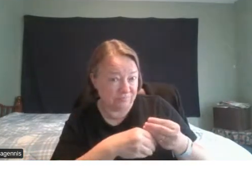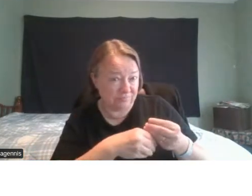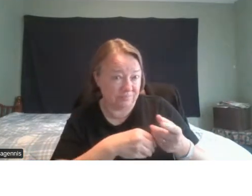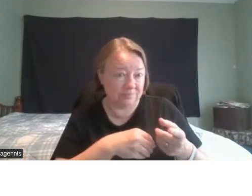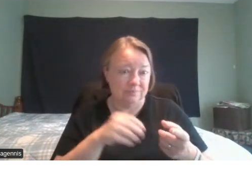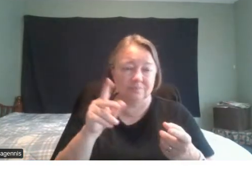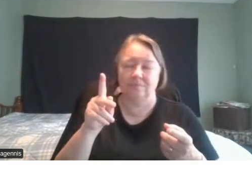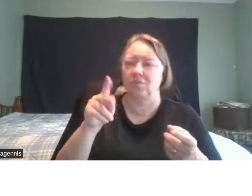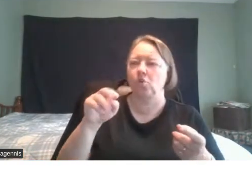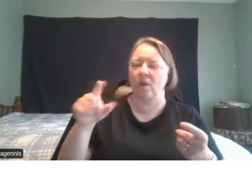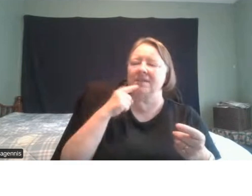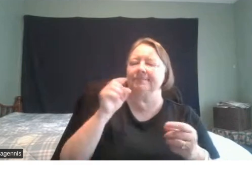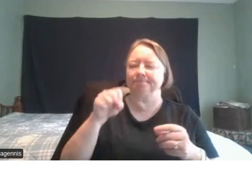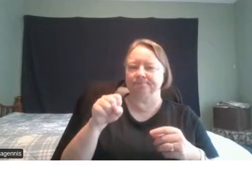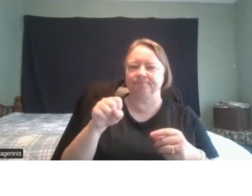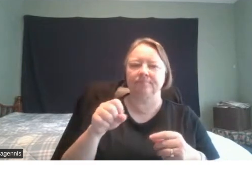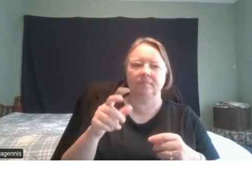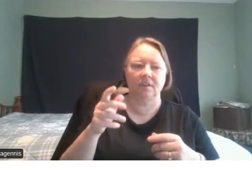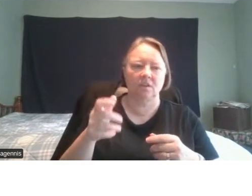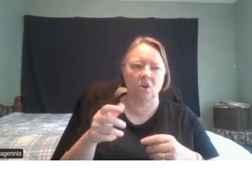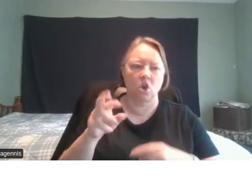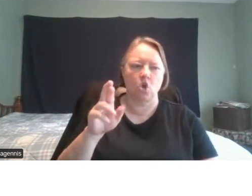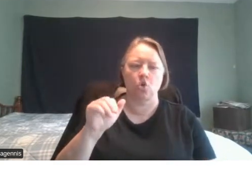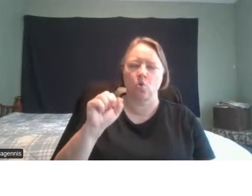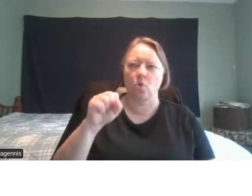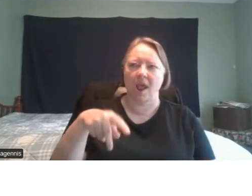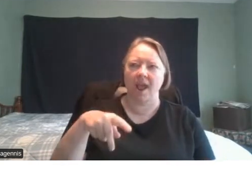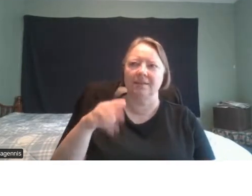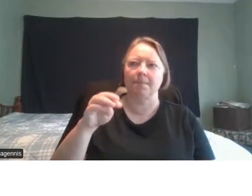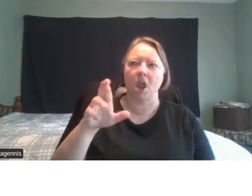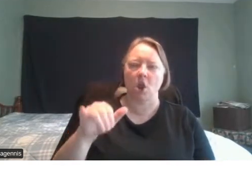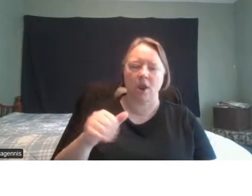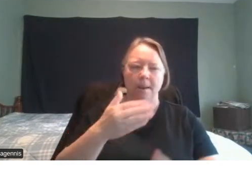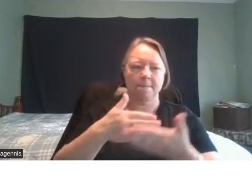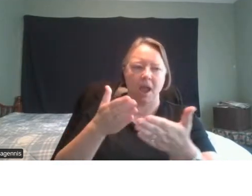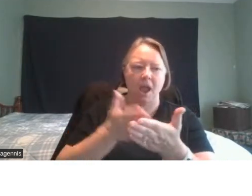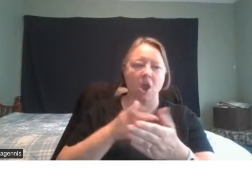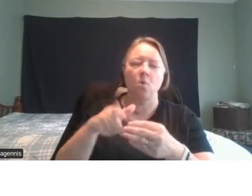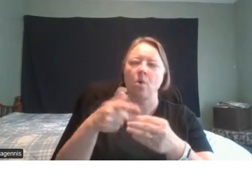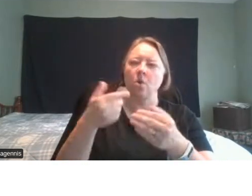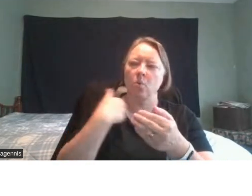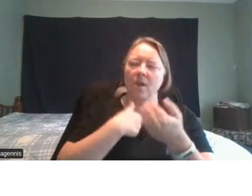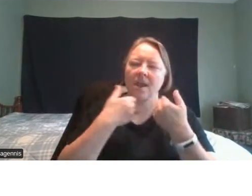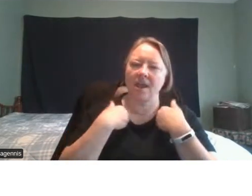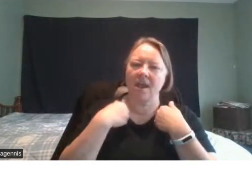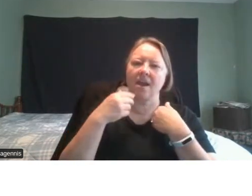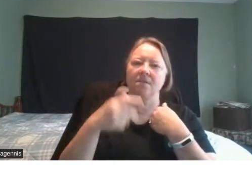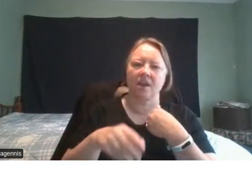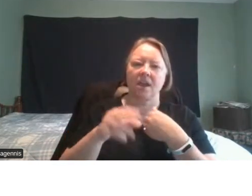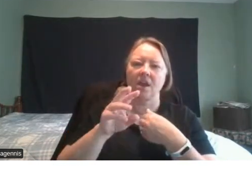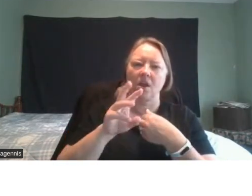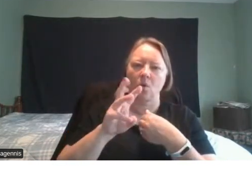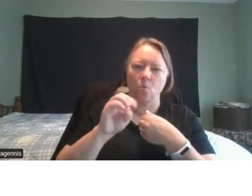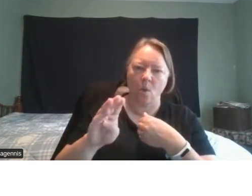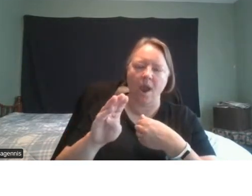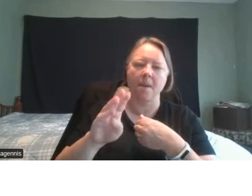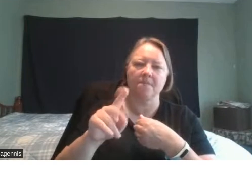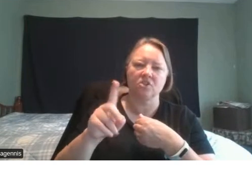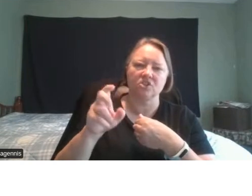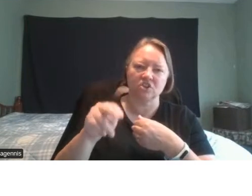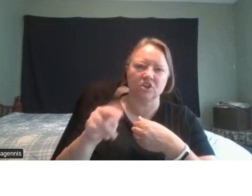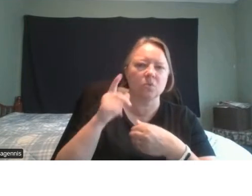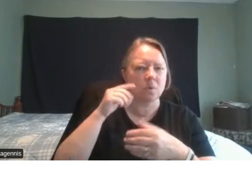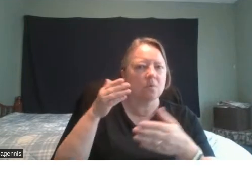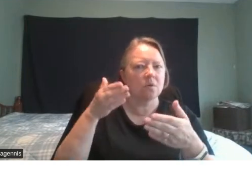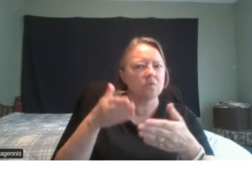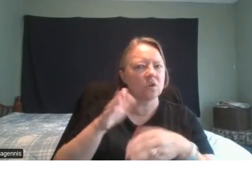Yes, absolutely. So let's see, Raspberry Pi. So when we do eventually have a web editor available, it would definitely work on the Raspberry Pi.